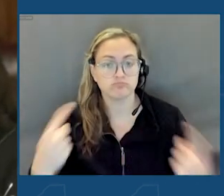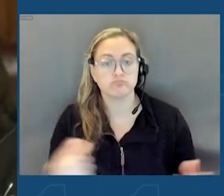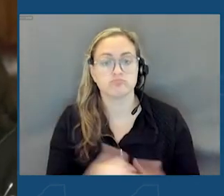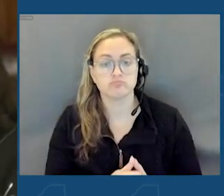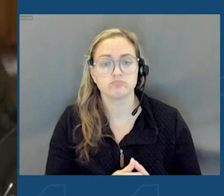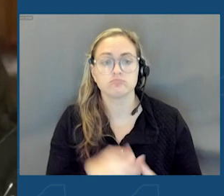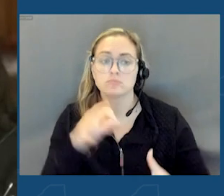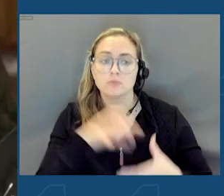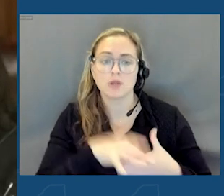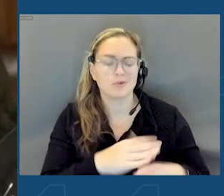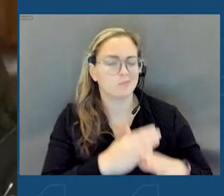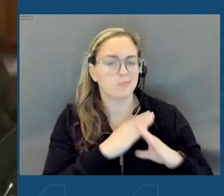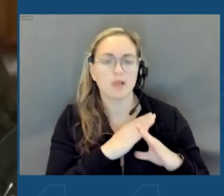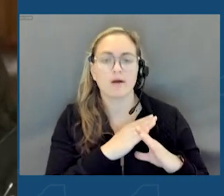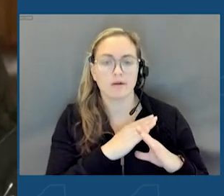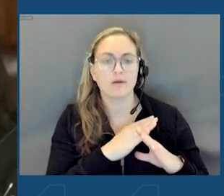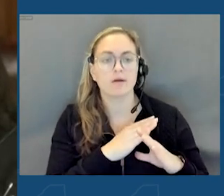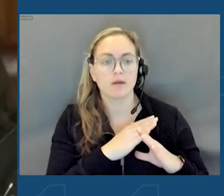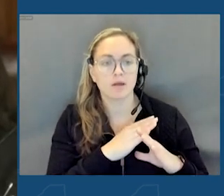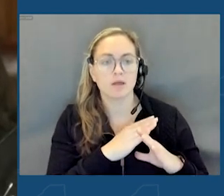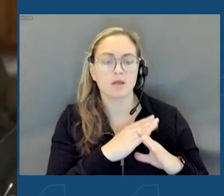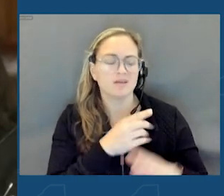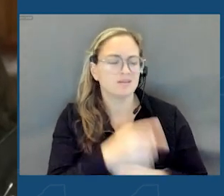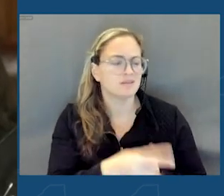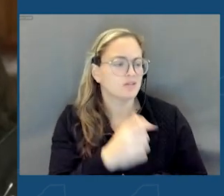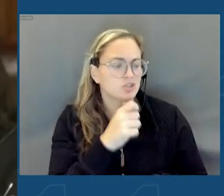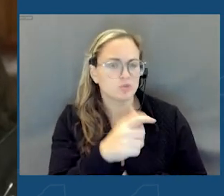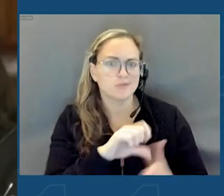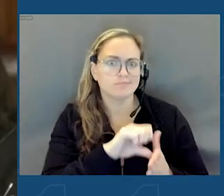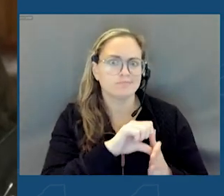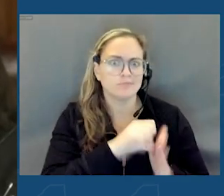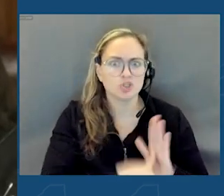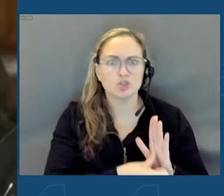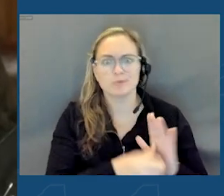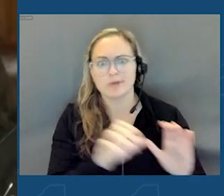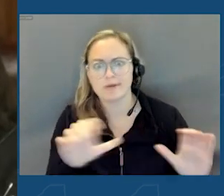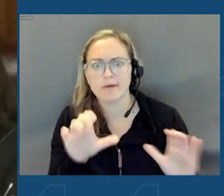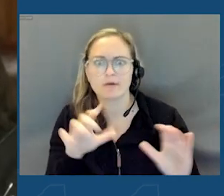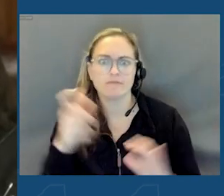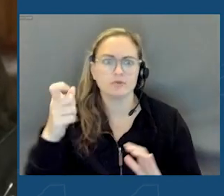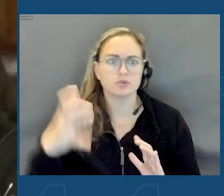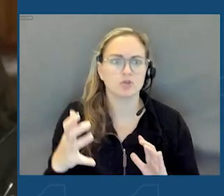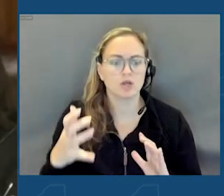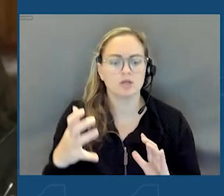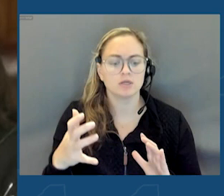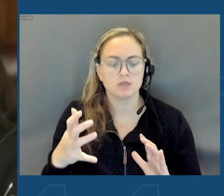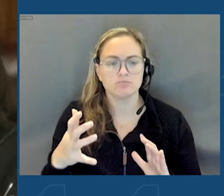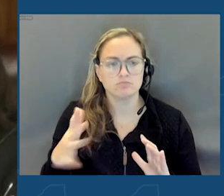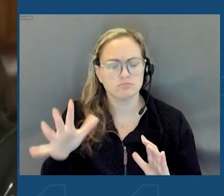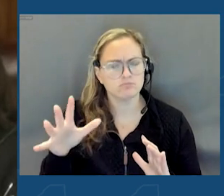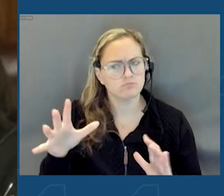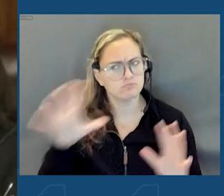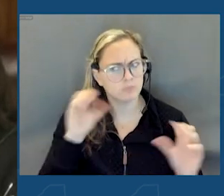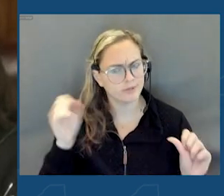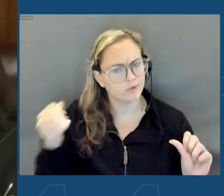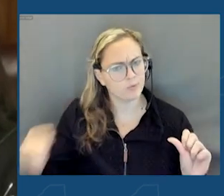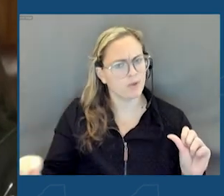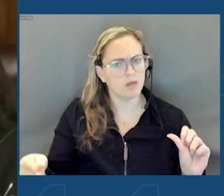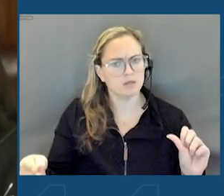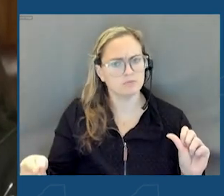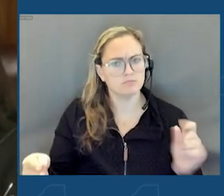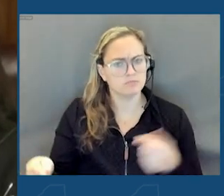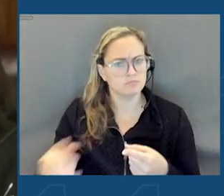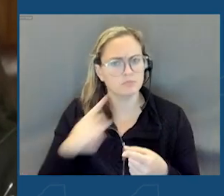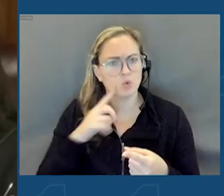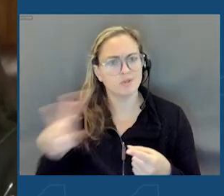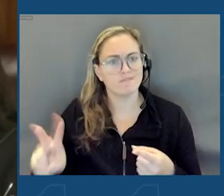was blocked by charges that she was an extremist, activist judge, to which President Obama responded that Judge Halligan was a victim